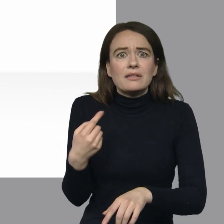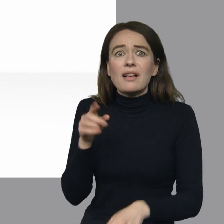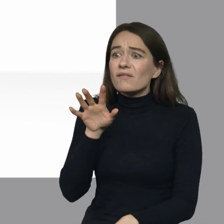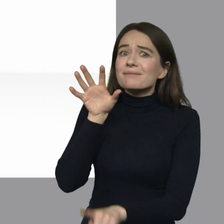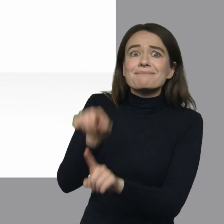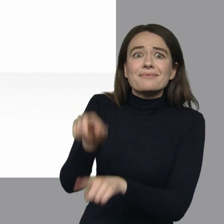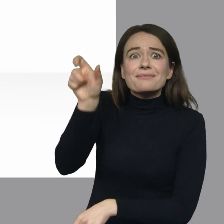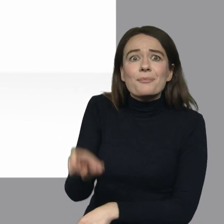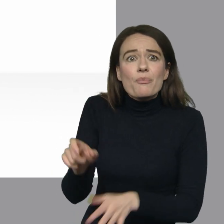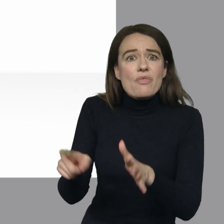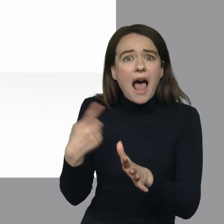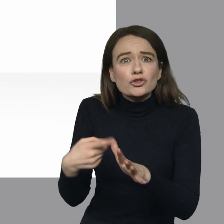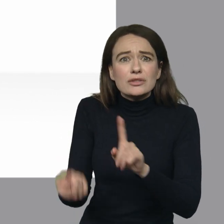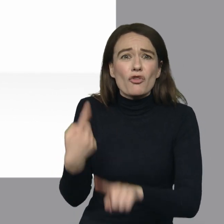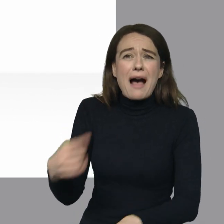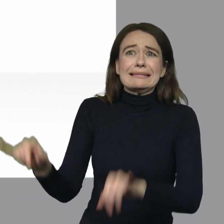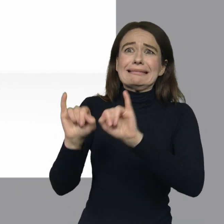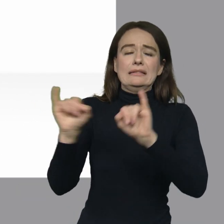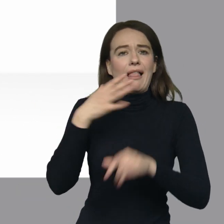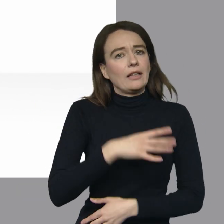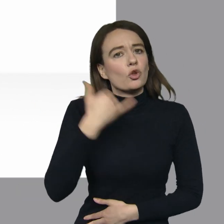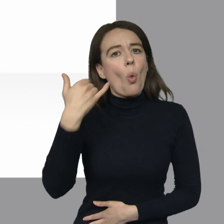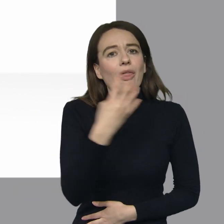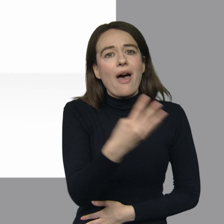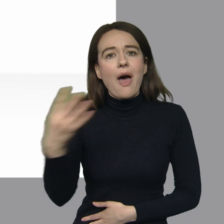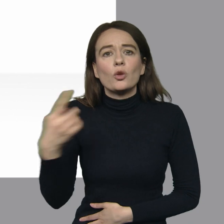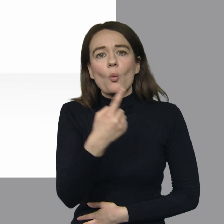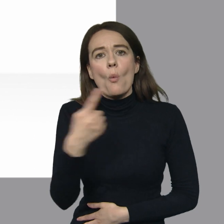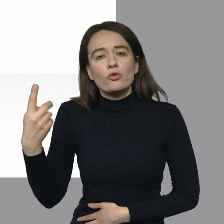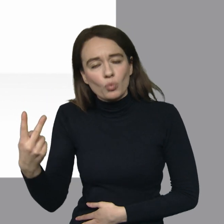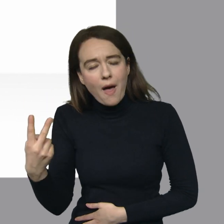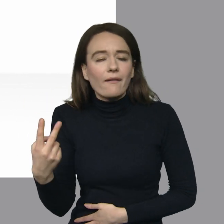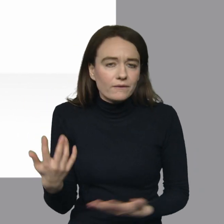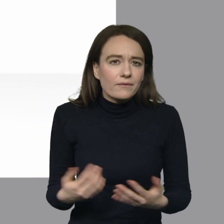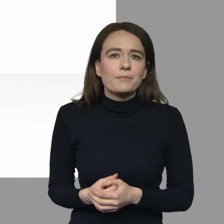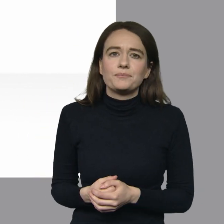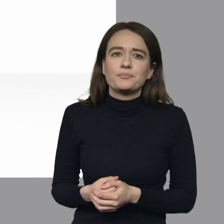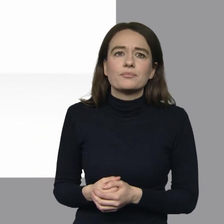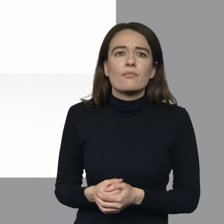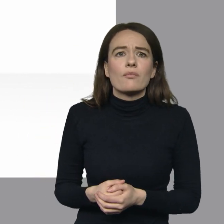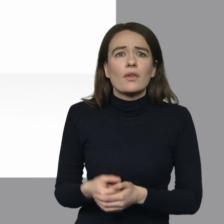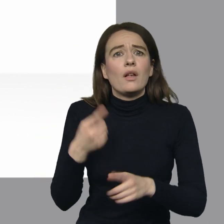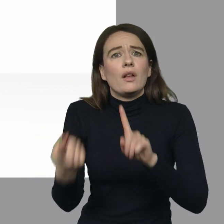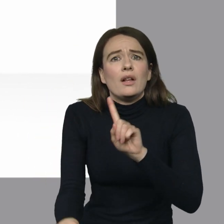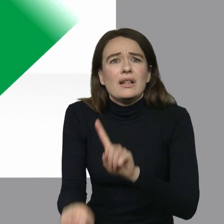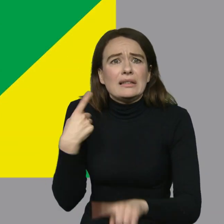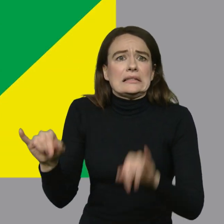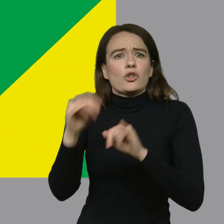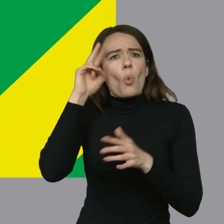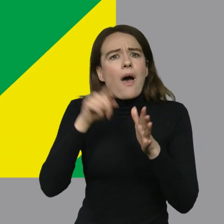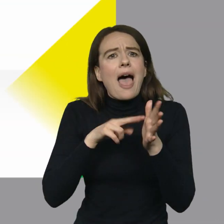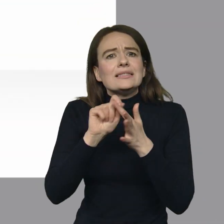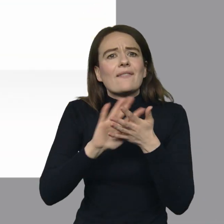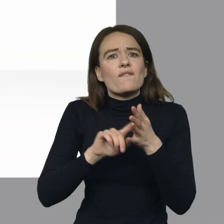of a severe allergic reaction, you need to call 999 or 112. A severe reaction is also called